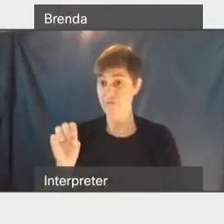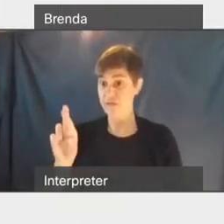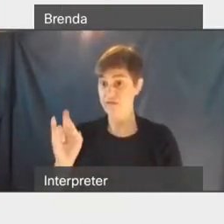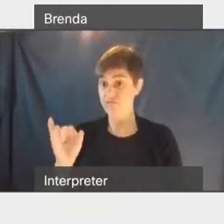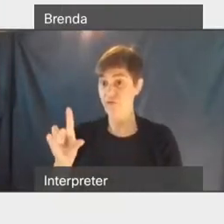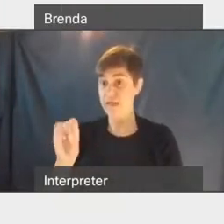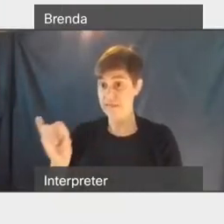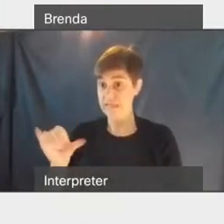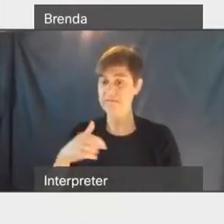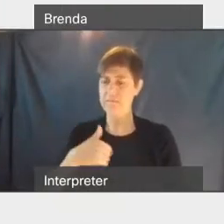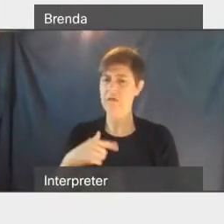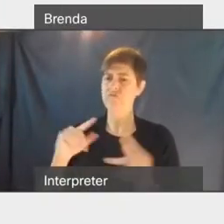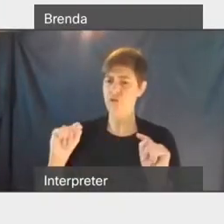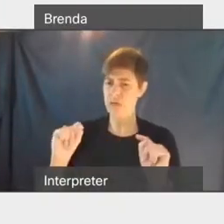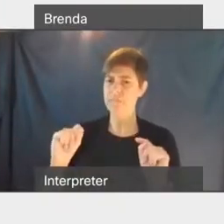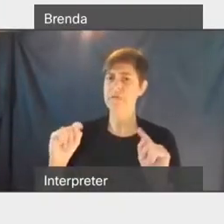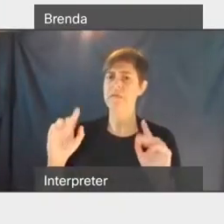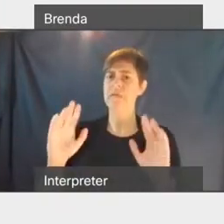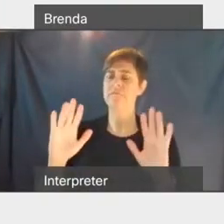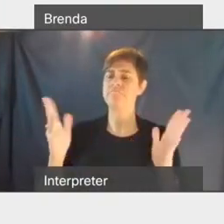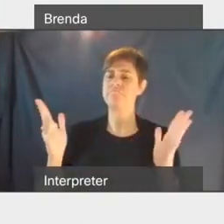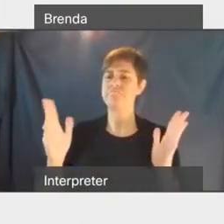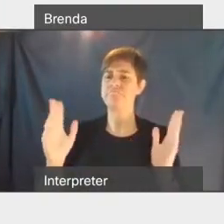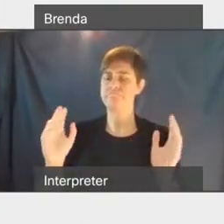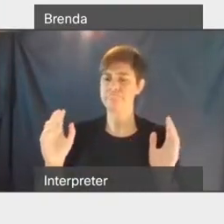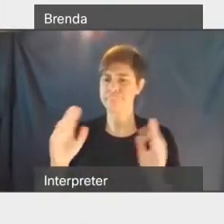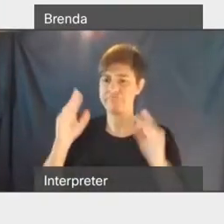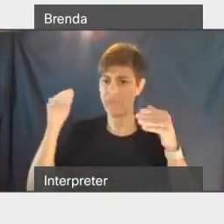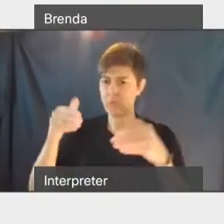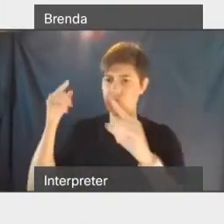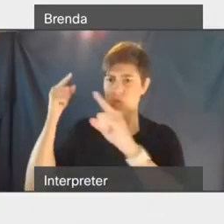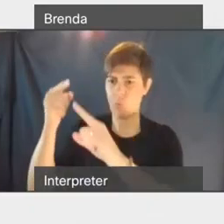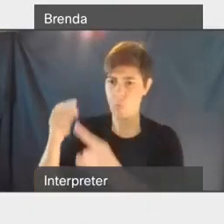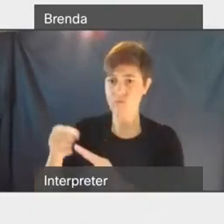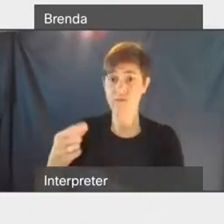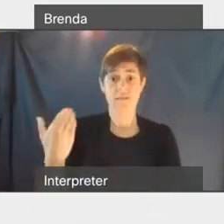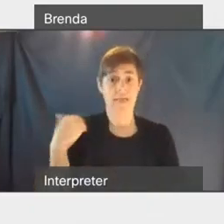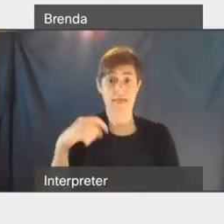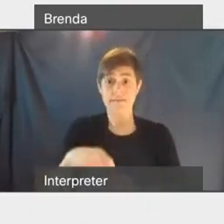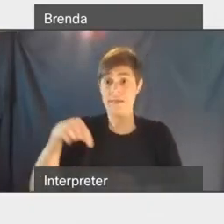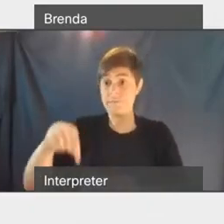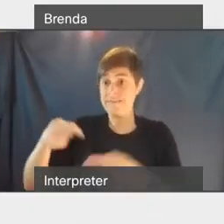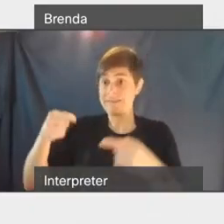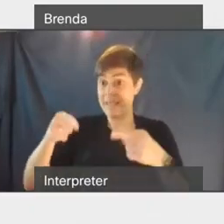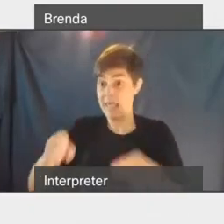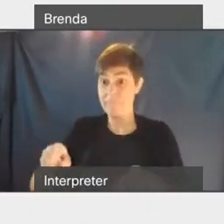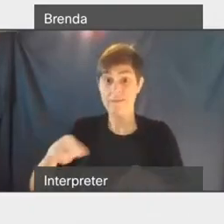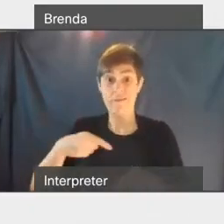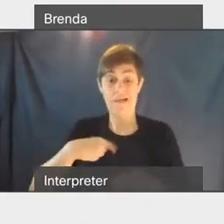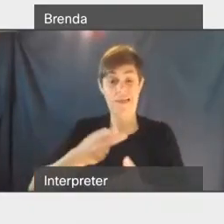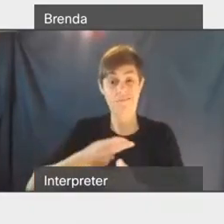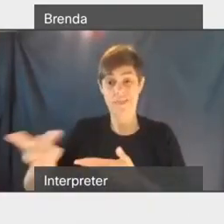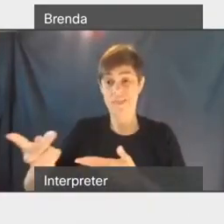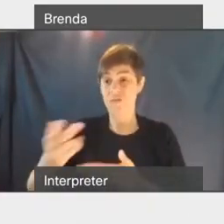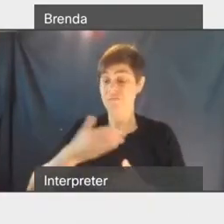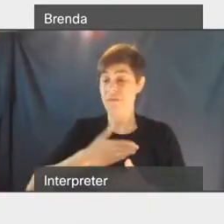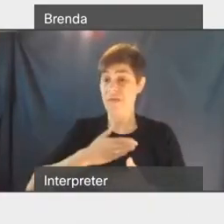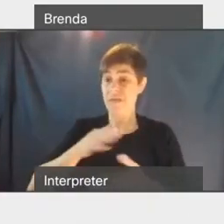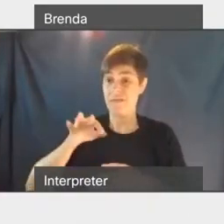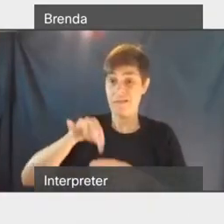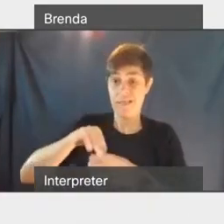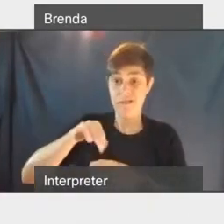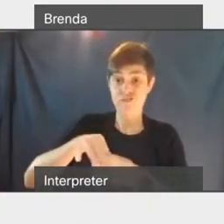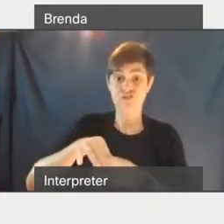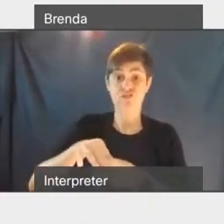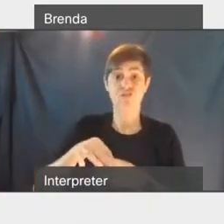objective. The last time you did this, I was on sabbatical. I lost an election in the House, and so